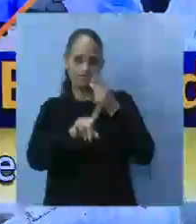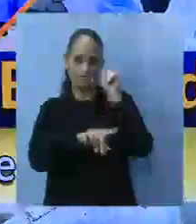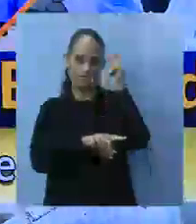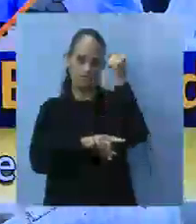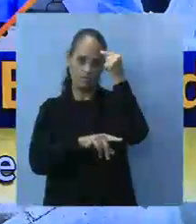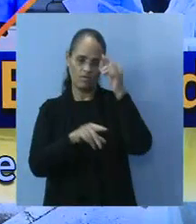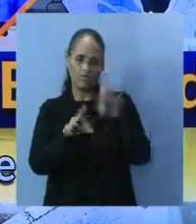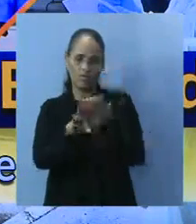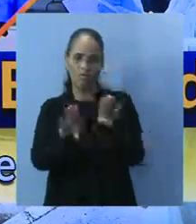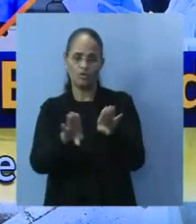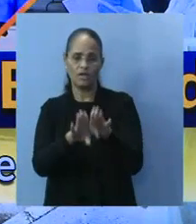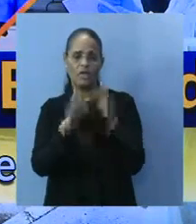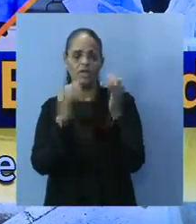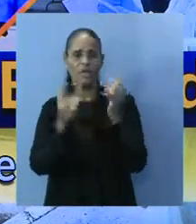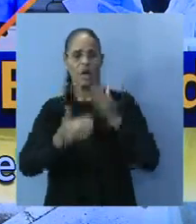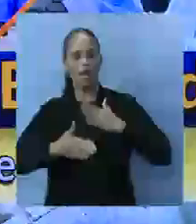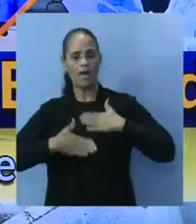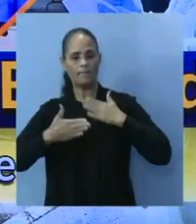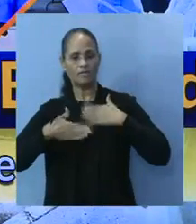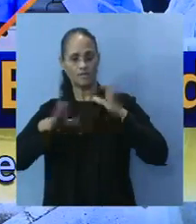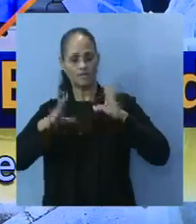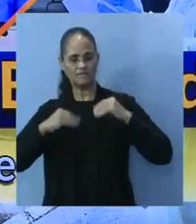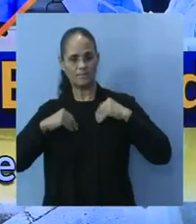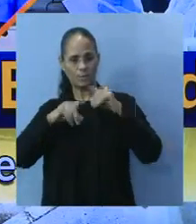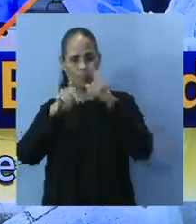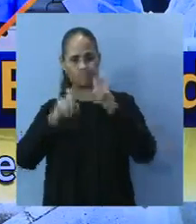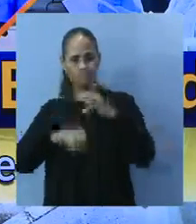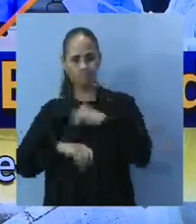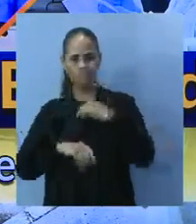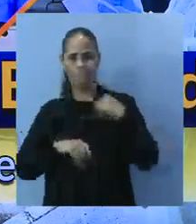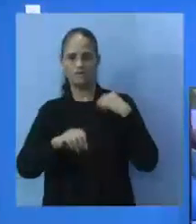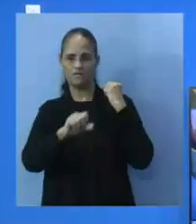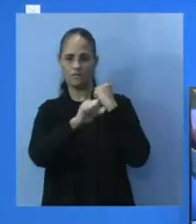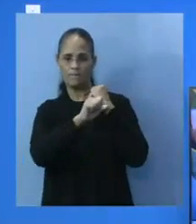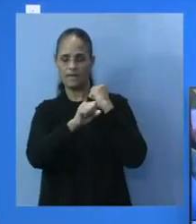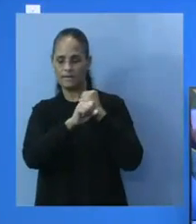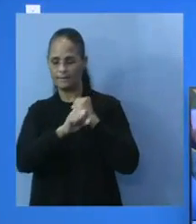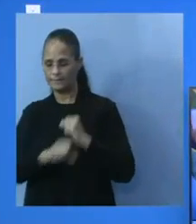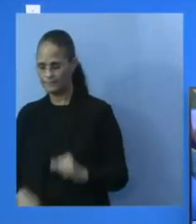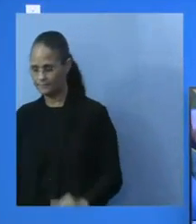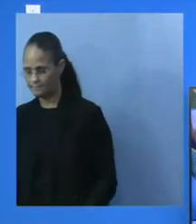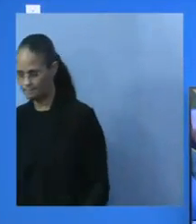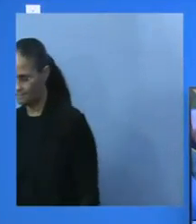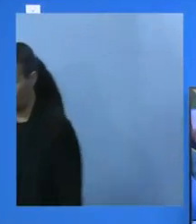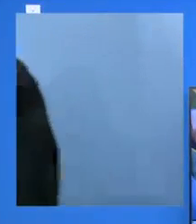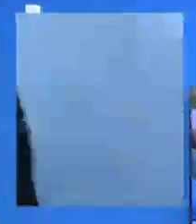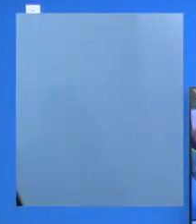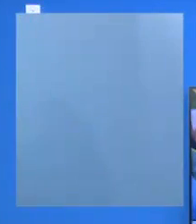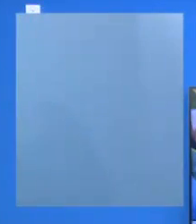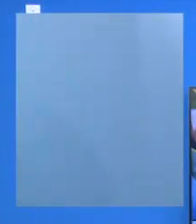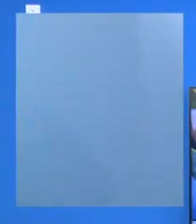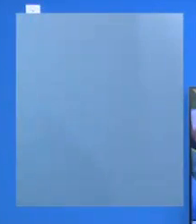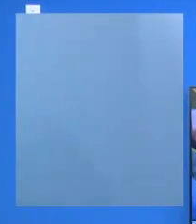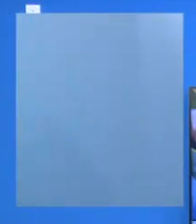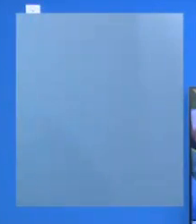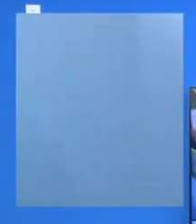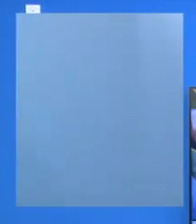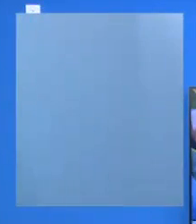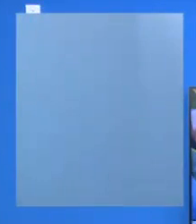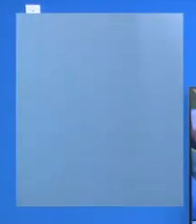Bermuda. I'm now happy to take questions from members of the media. We'll start with the Royal Gazette.